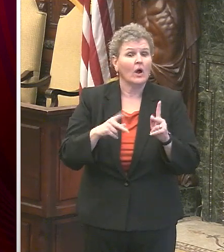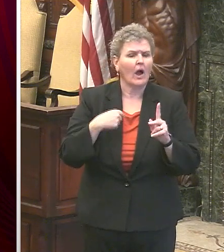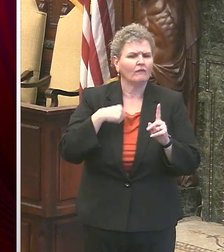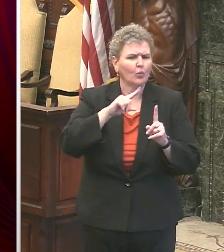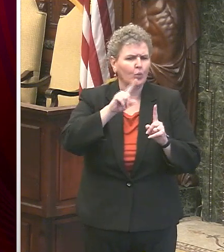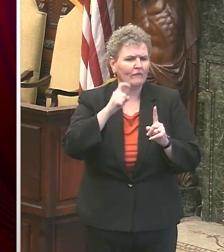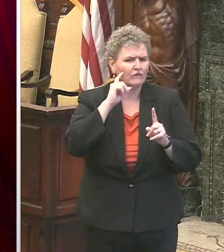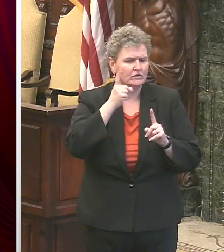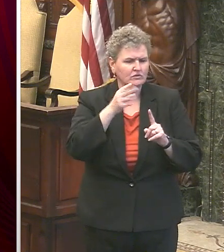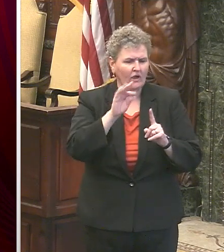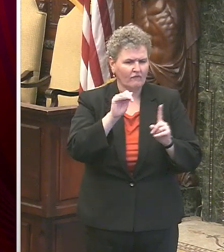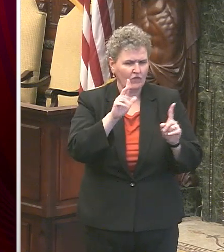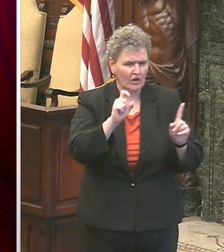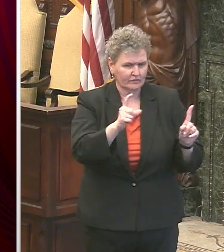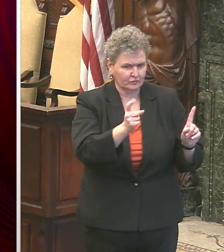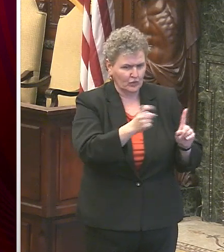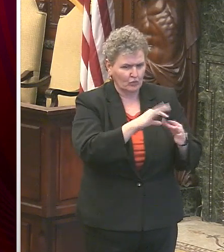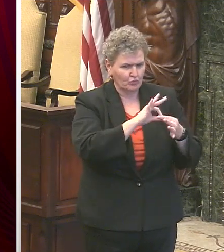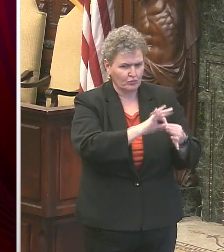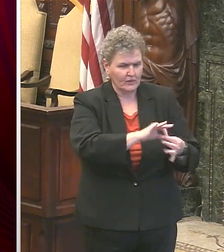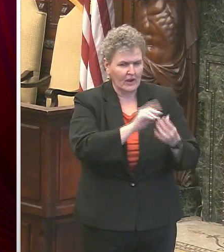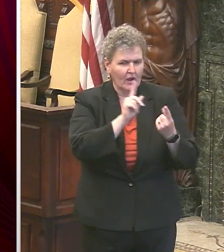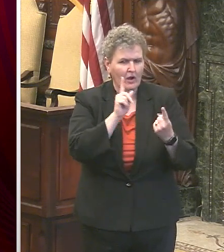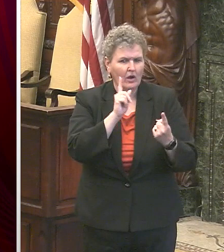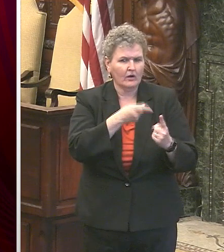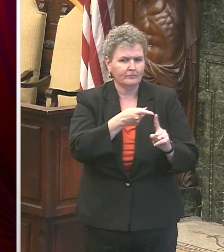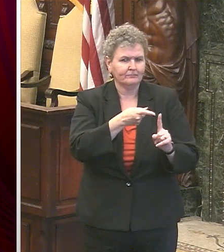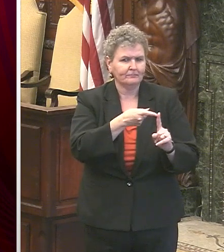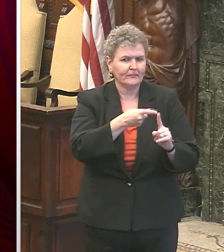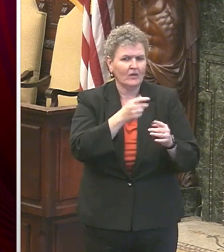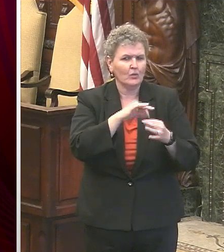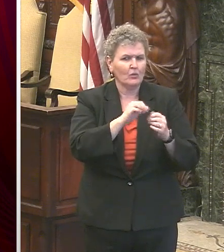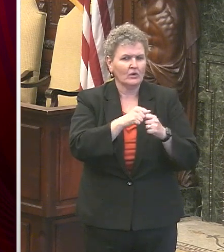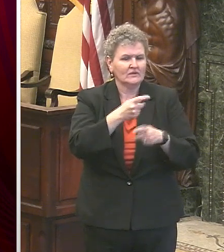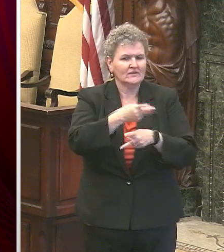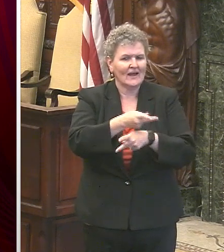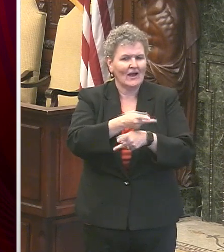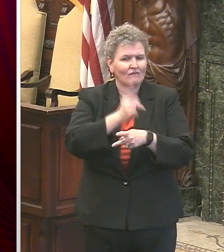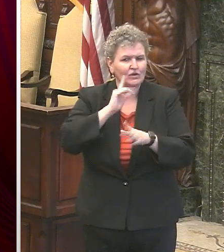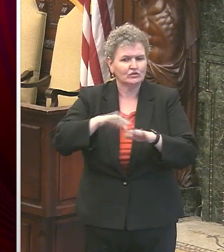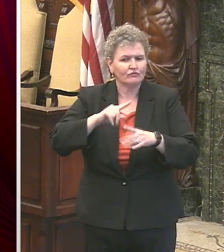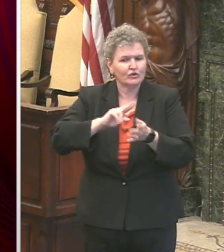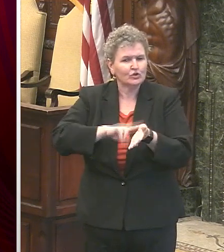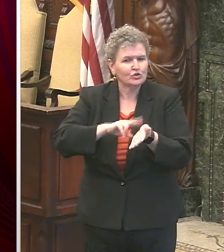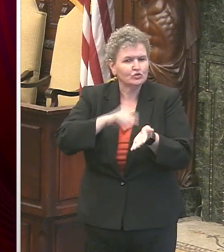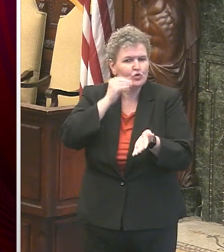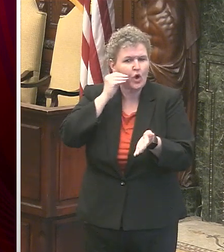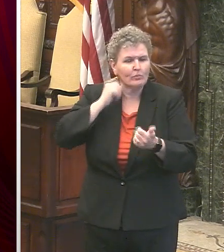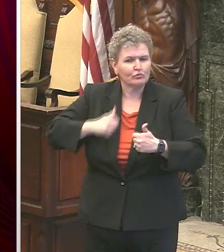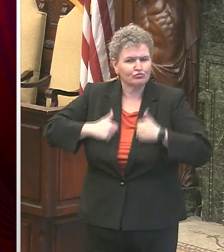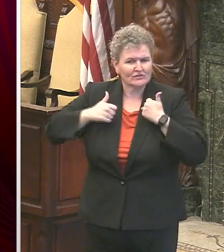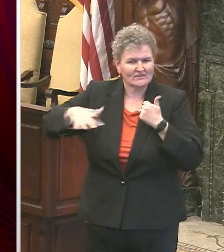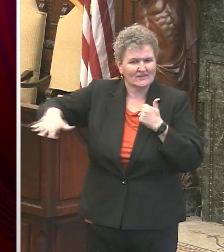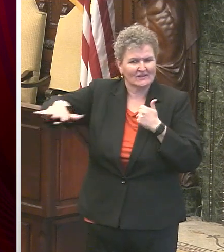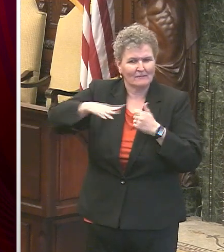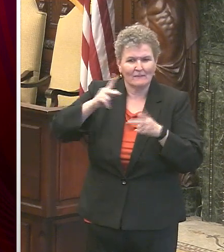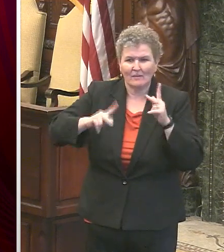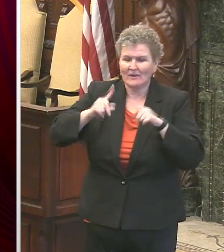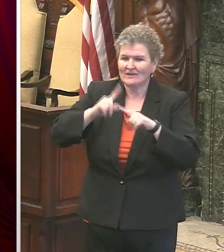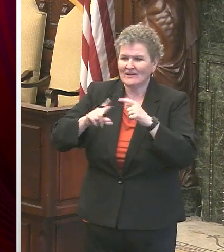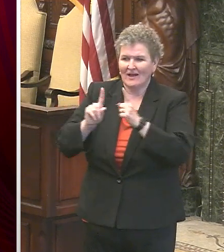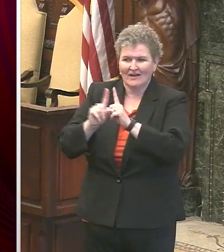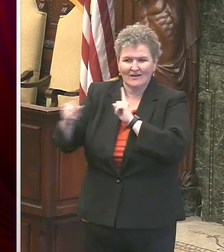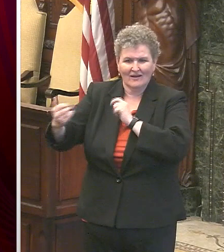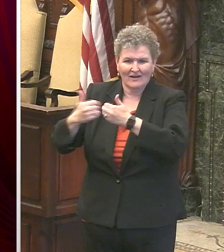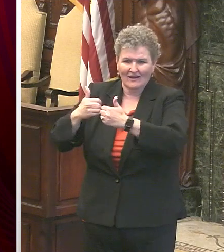Dr. Farley. With regards to the alternate care site for nursing home residents at places where they can't separate them, do we